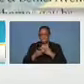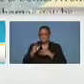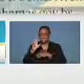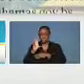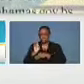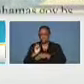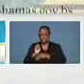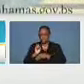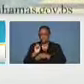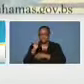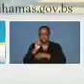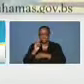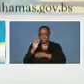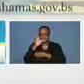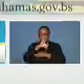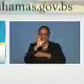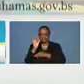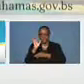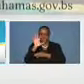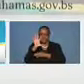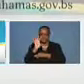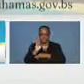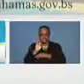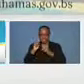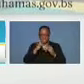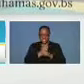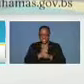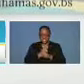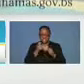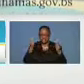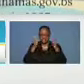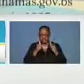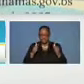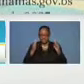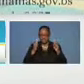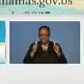of celebrations marking the country's 50th anniversary of independence.